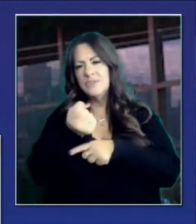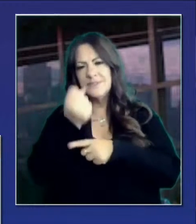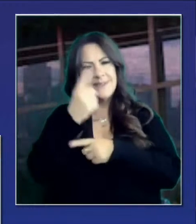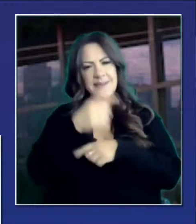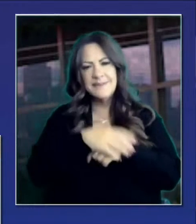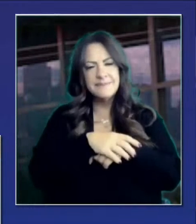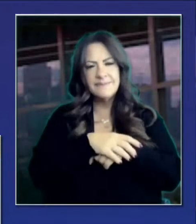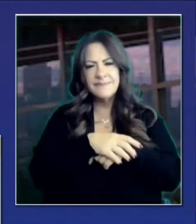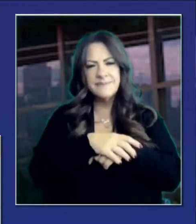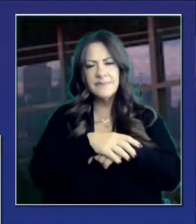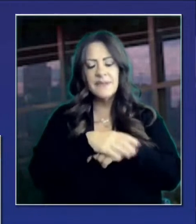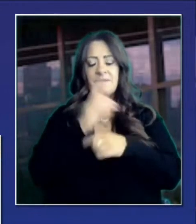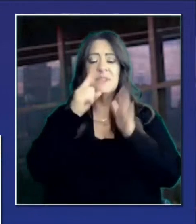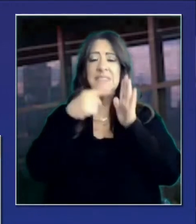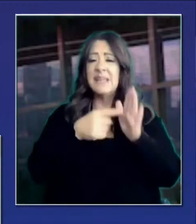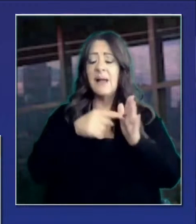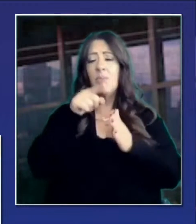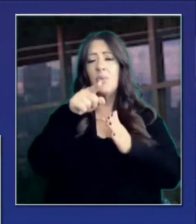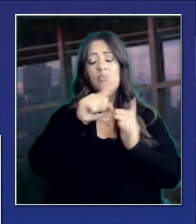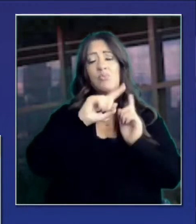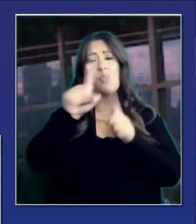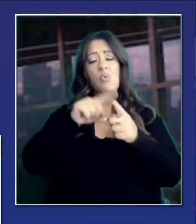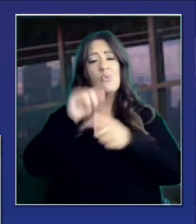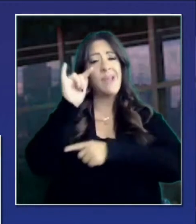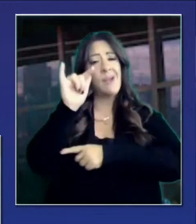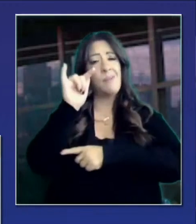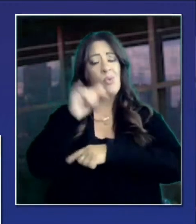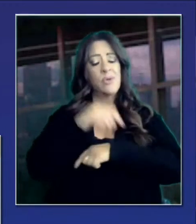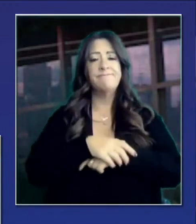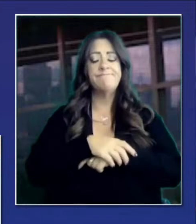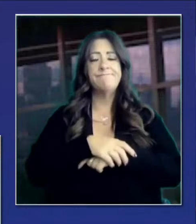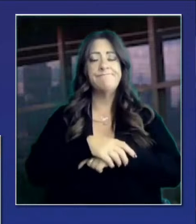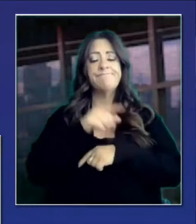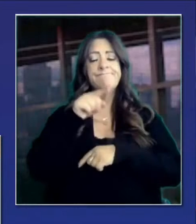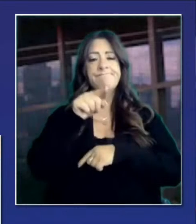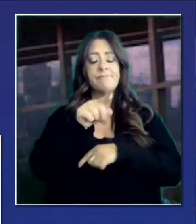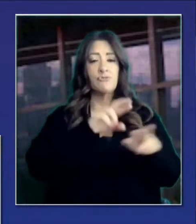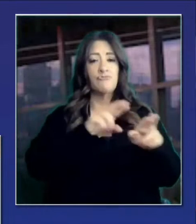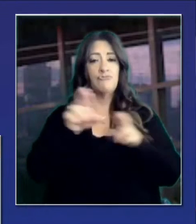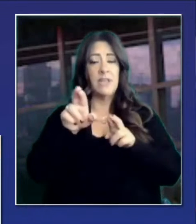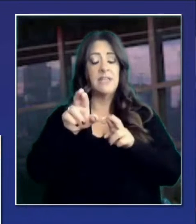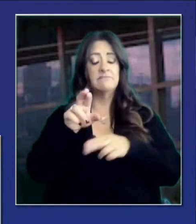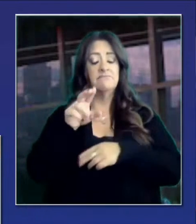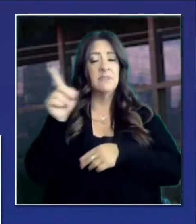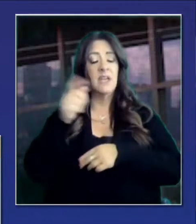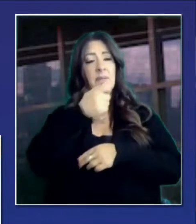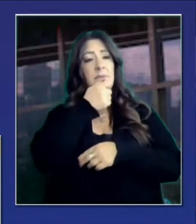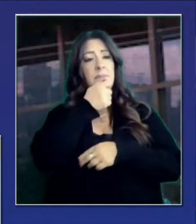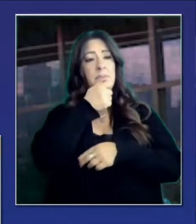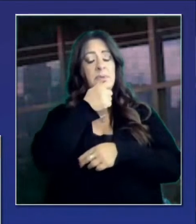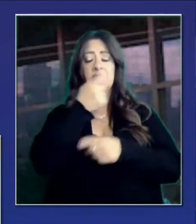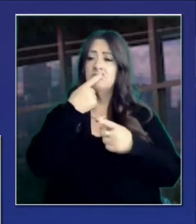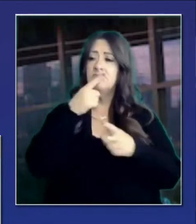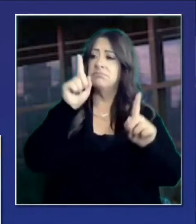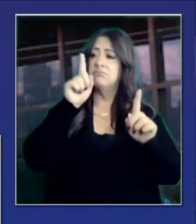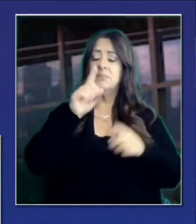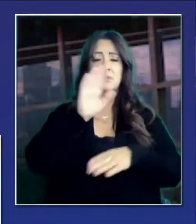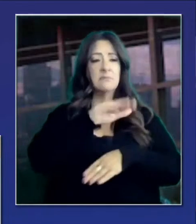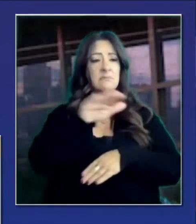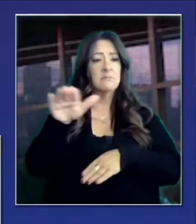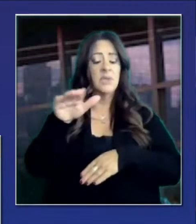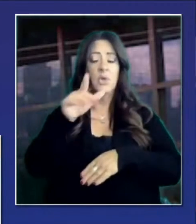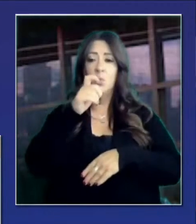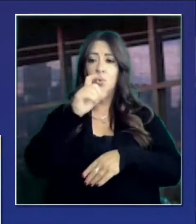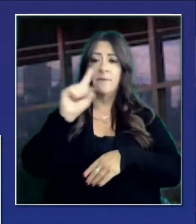been to an airport and you're about to board on an airline. They say, well, ladies and gentlemen, all first-class passengers. Well, they don't wait for